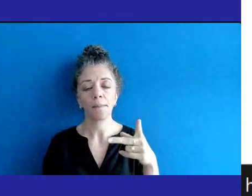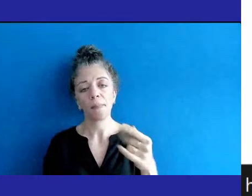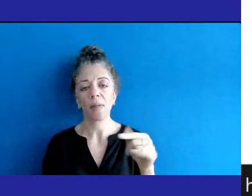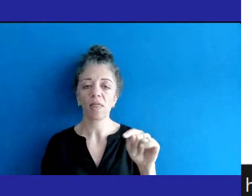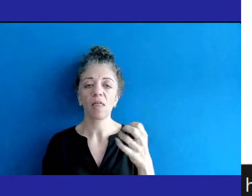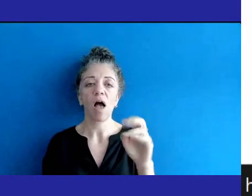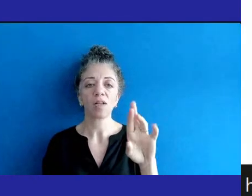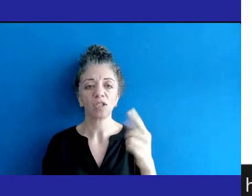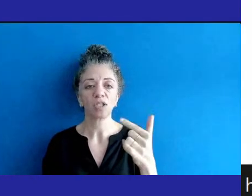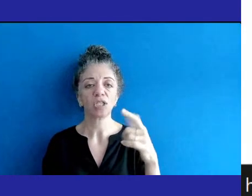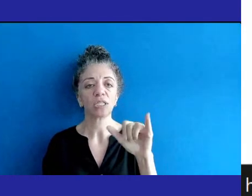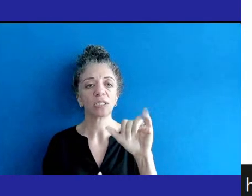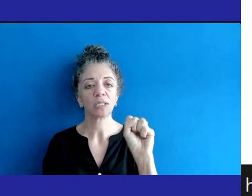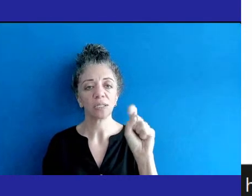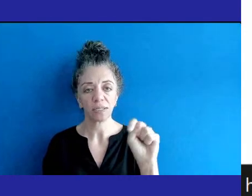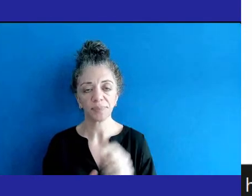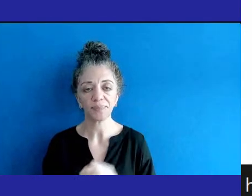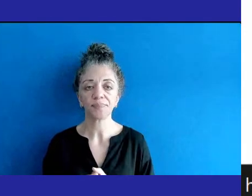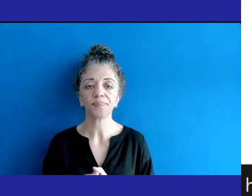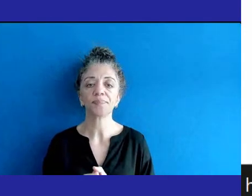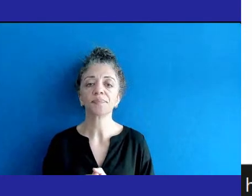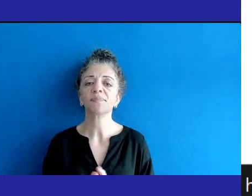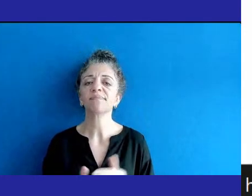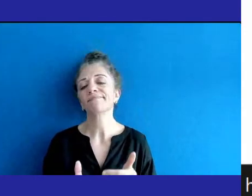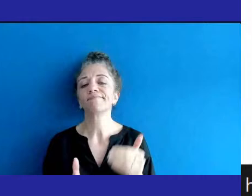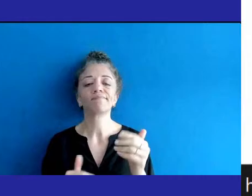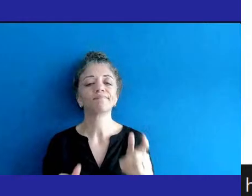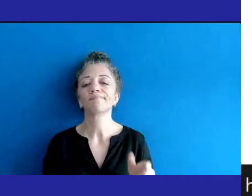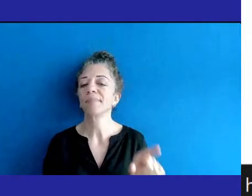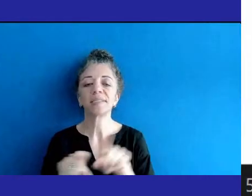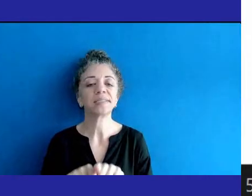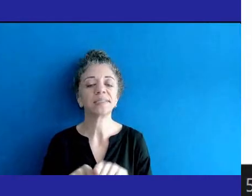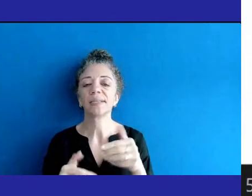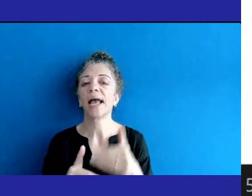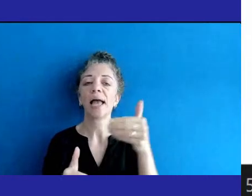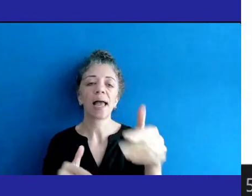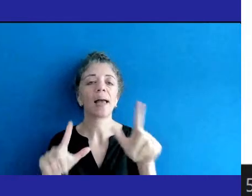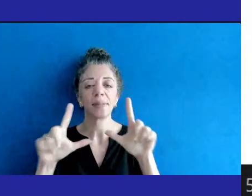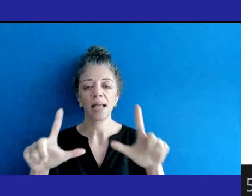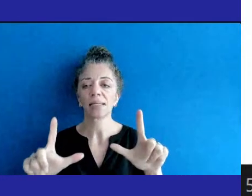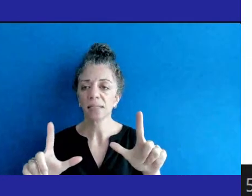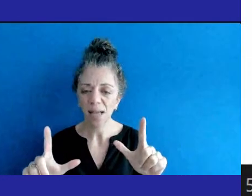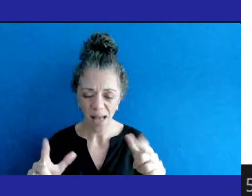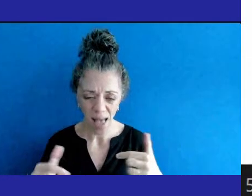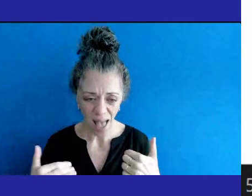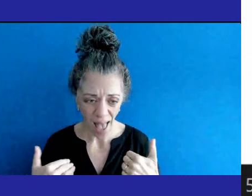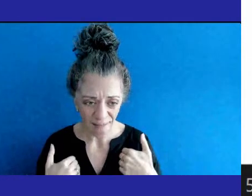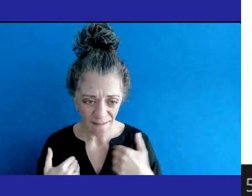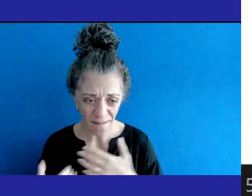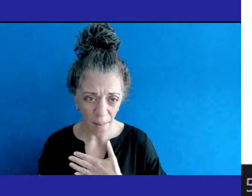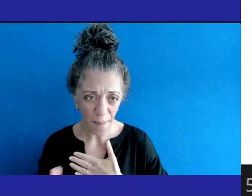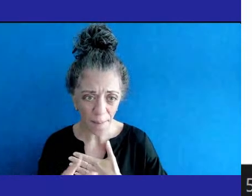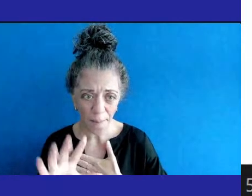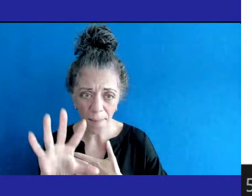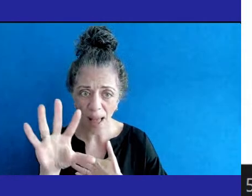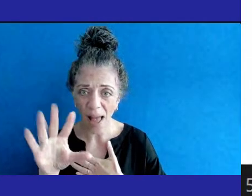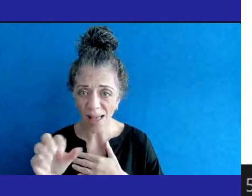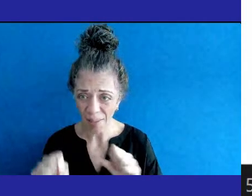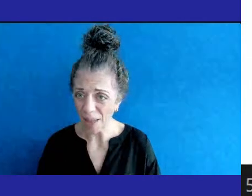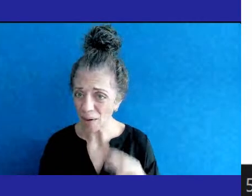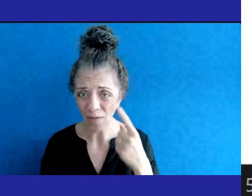for the next slide. That's for Quest. And the next slide, please. For Laboratory Holdings of America, they've been performing an